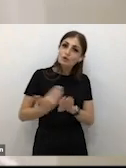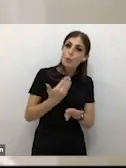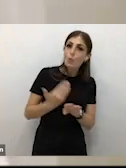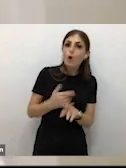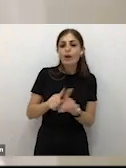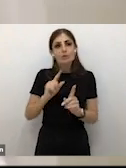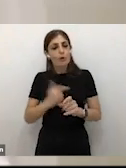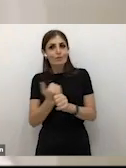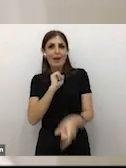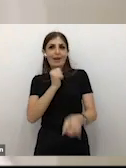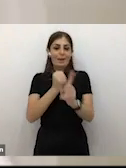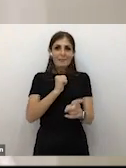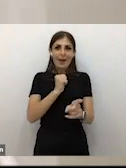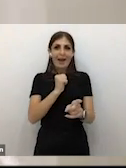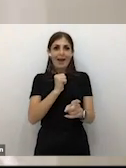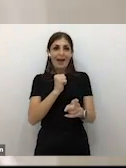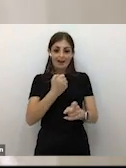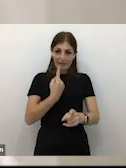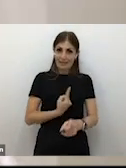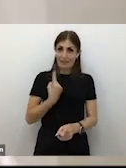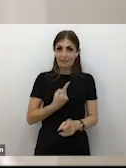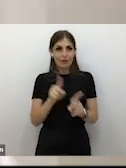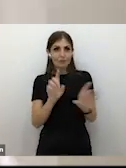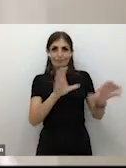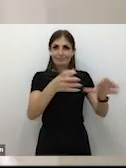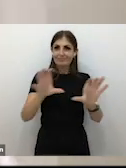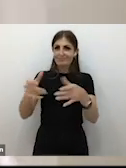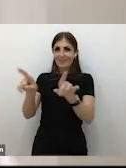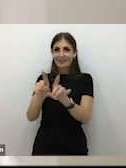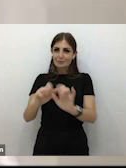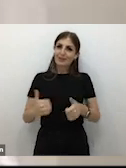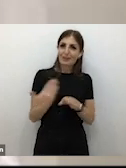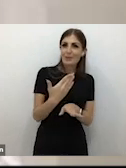impact, individually and collectively, in the spaces they work.